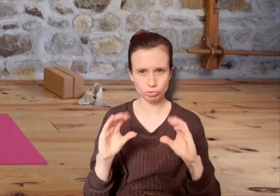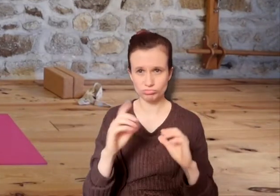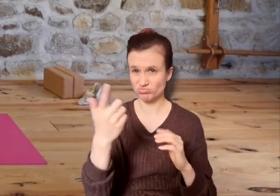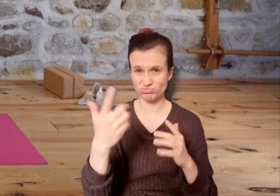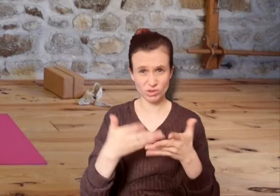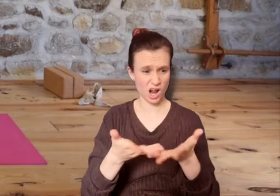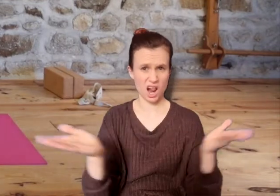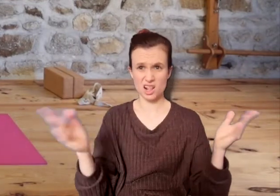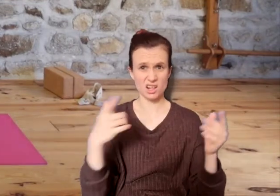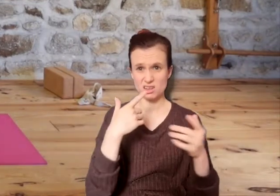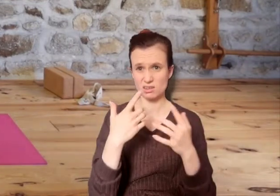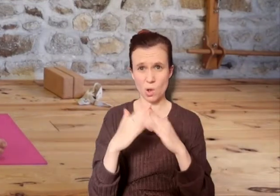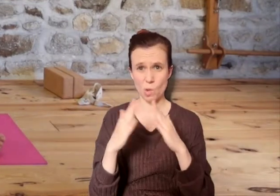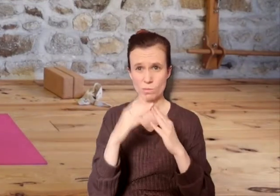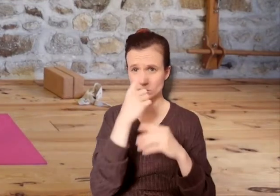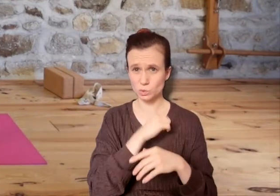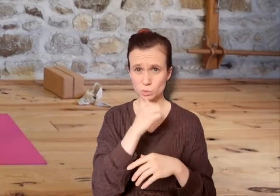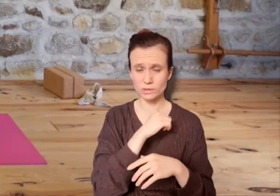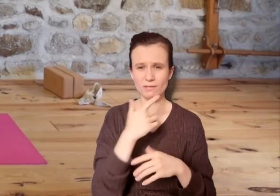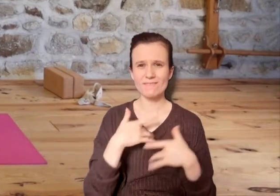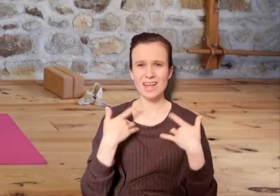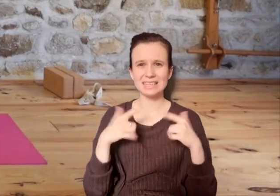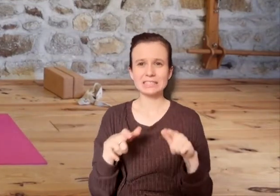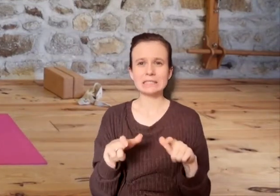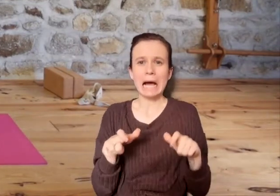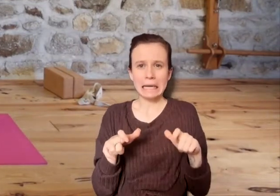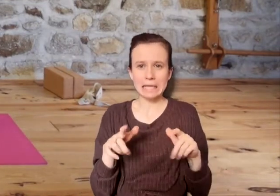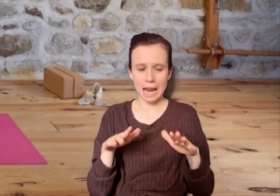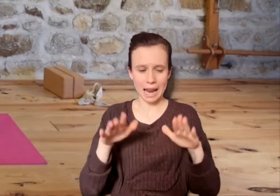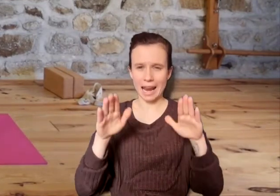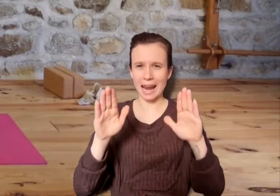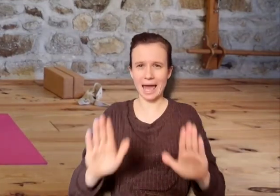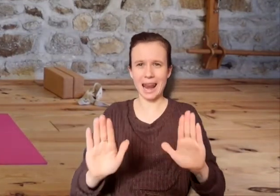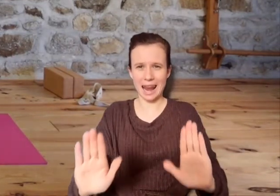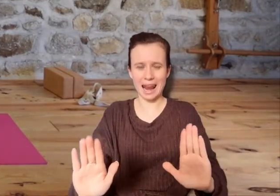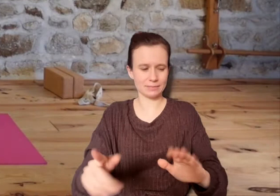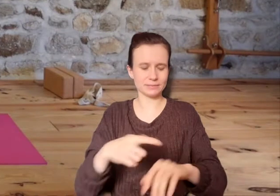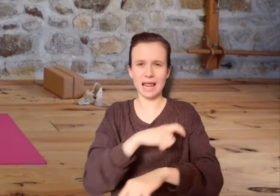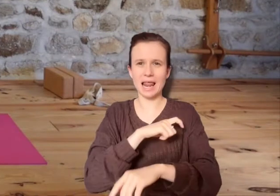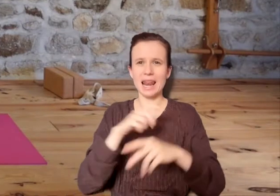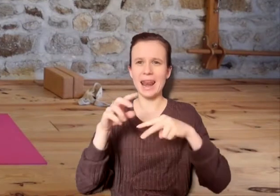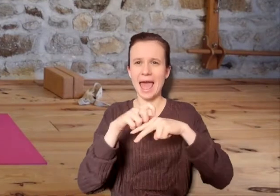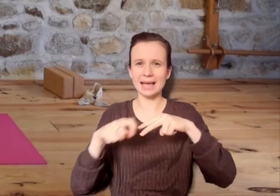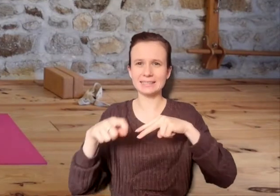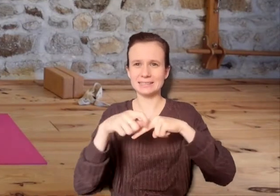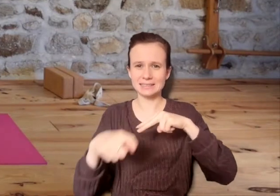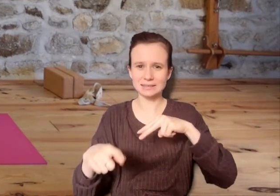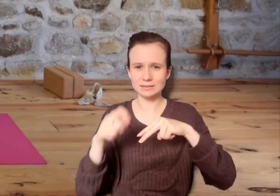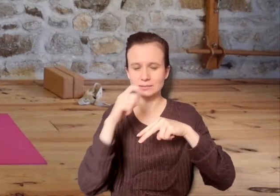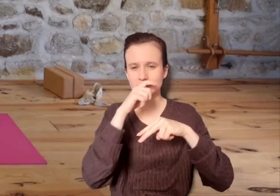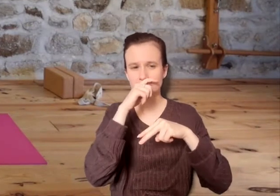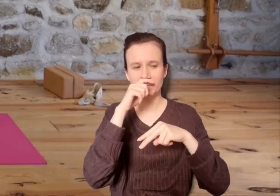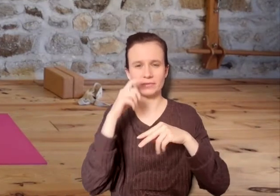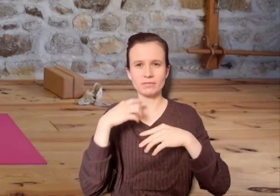you're relatively tight in the legs, if you find yourself rounded in the